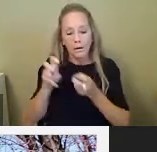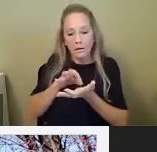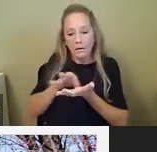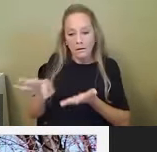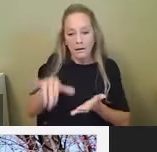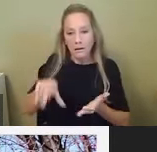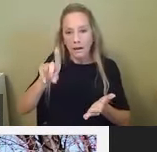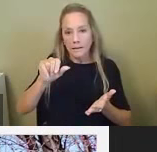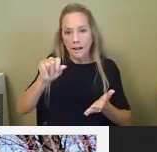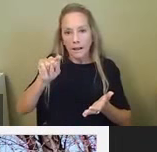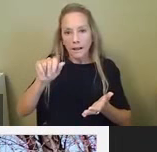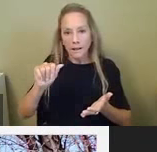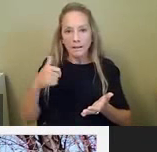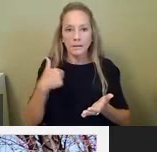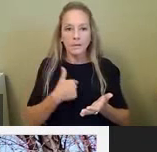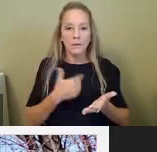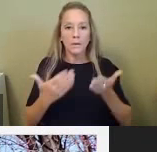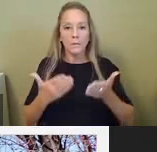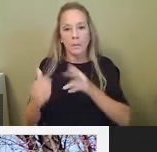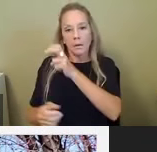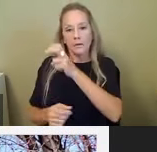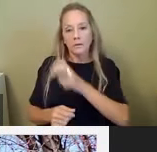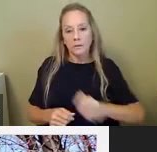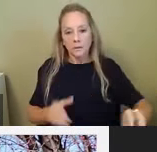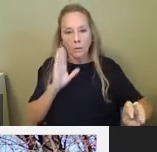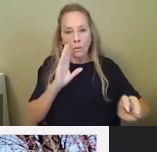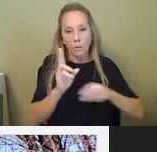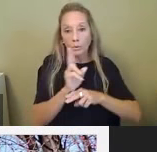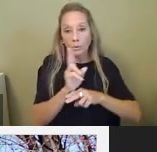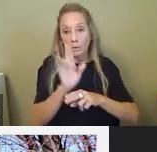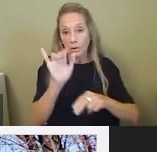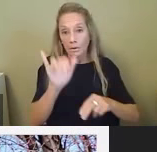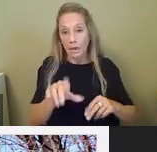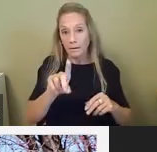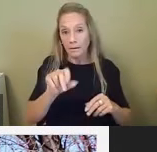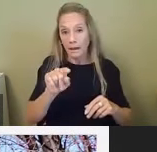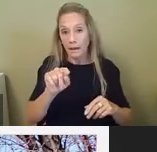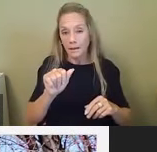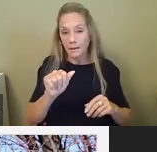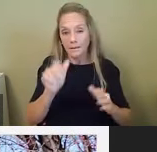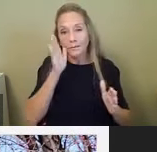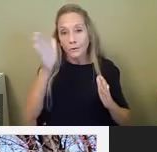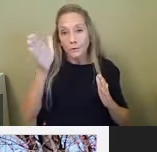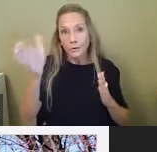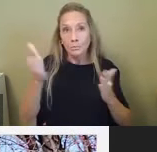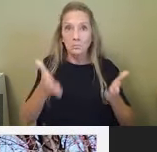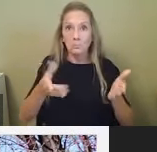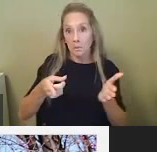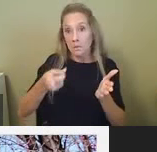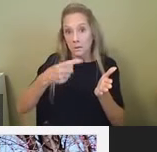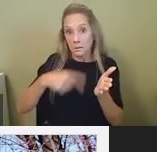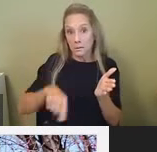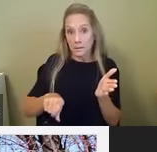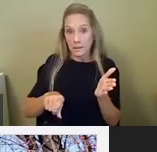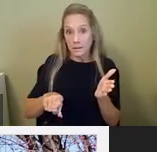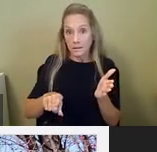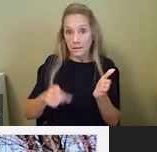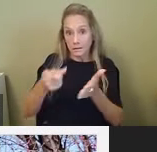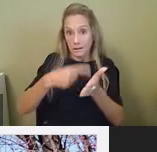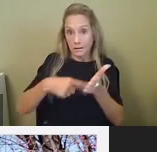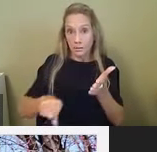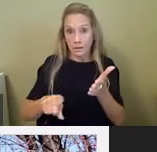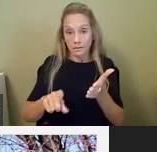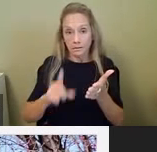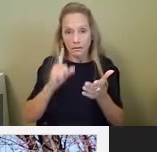be transitioning to using that data in the future, maybe even next week, just for